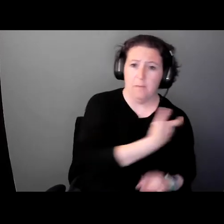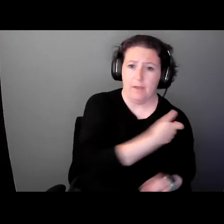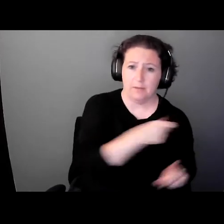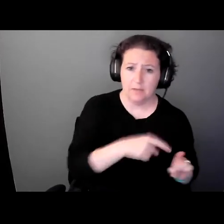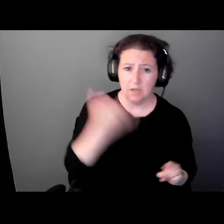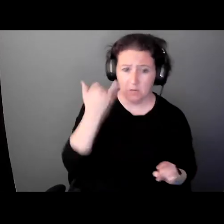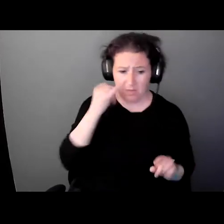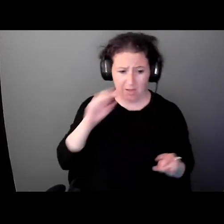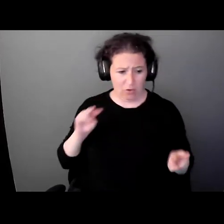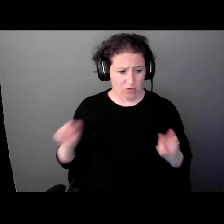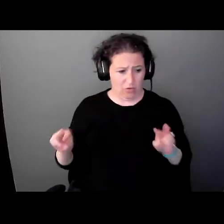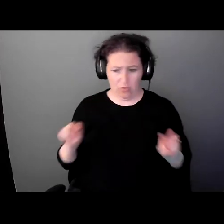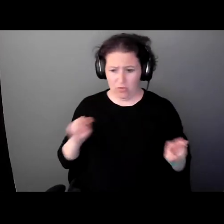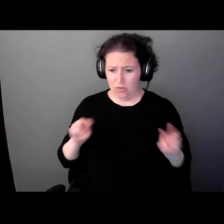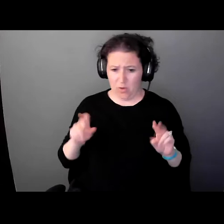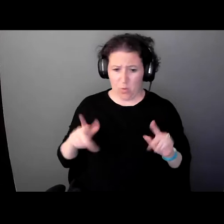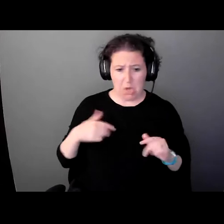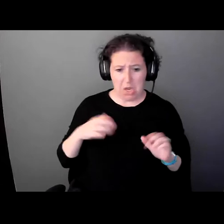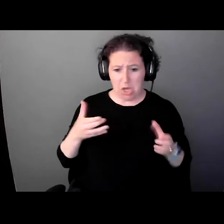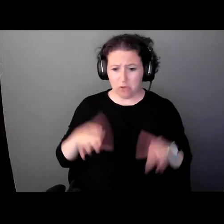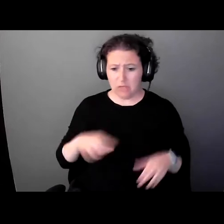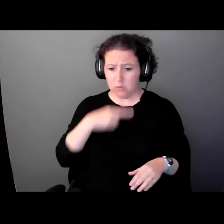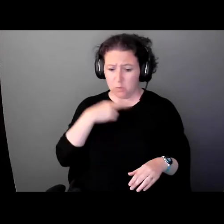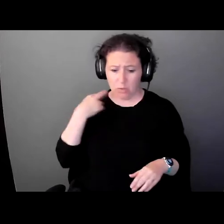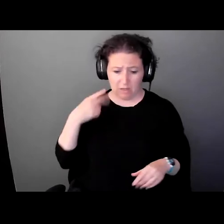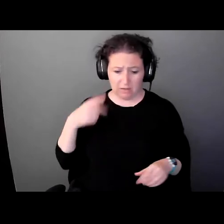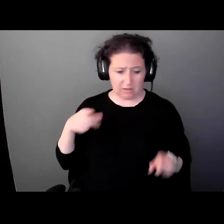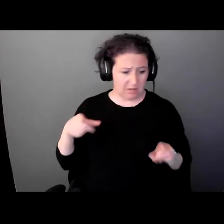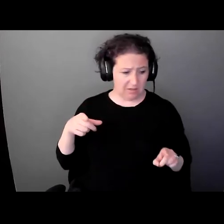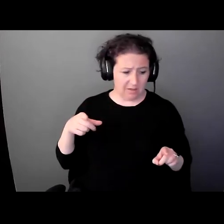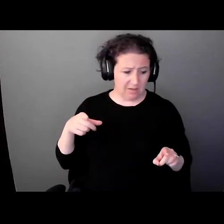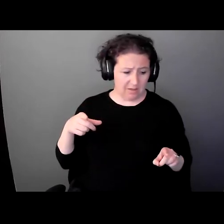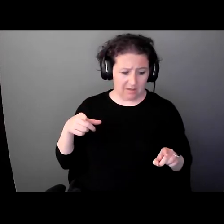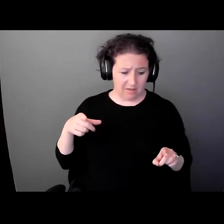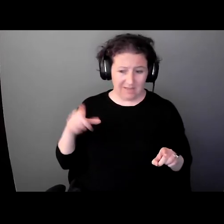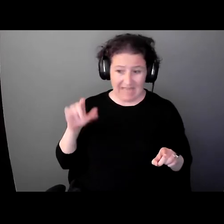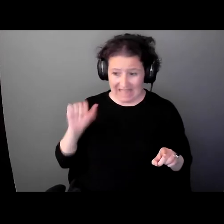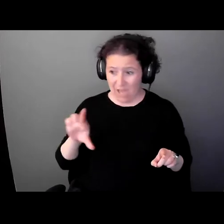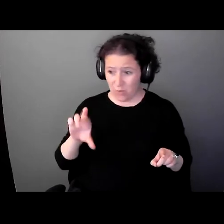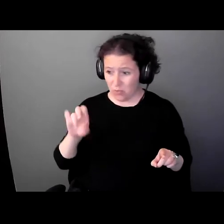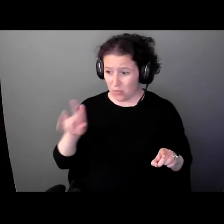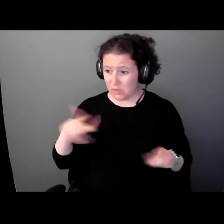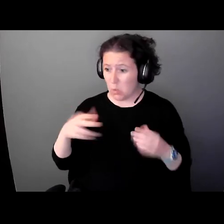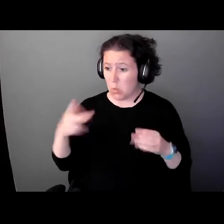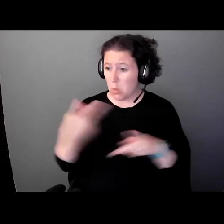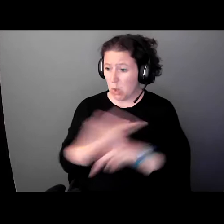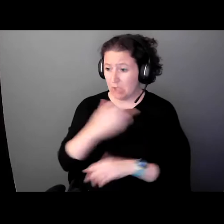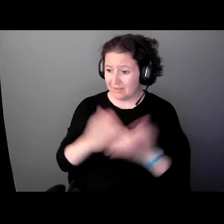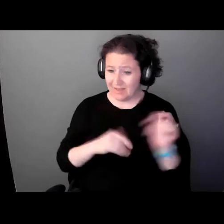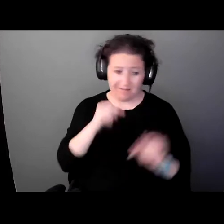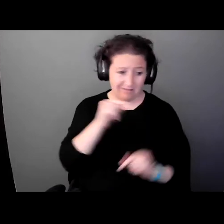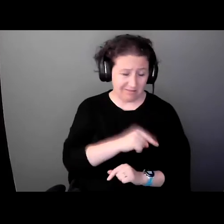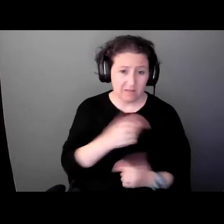the chance I'm going to take is as a fully immunized individual. The other thing that I would say is that